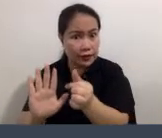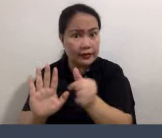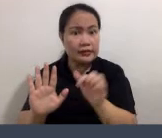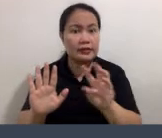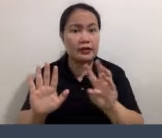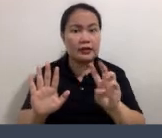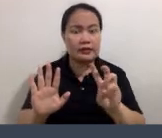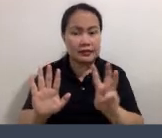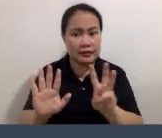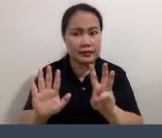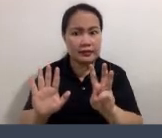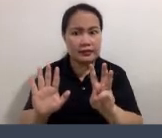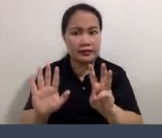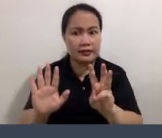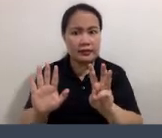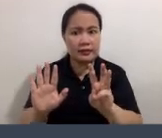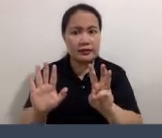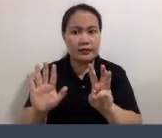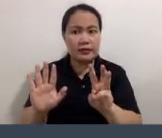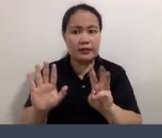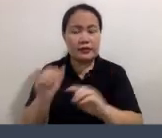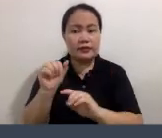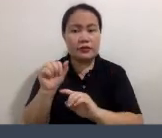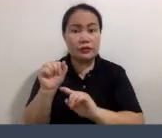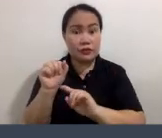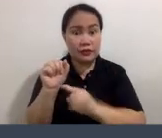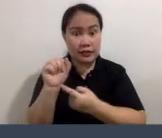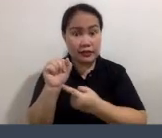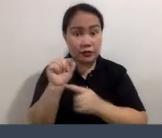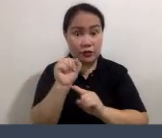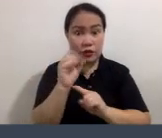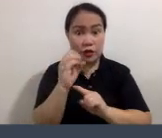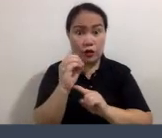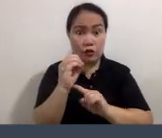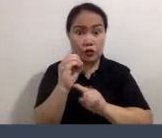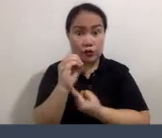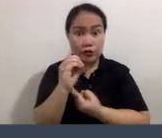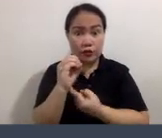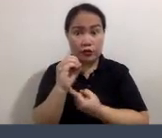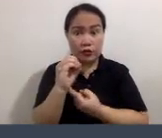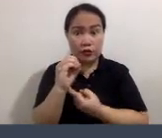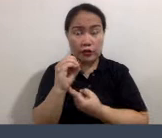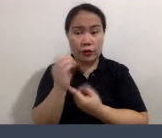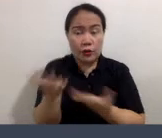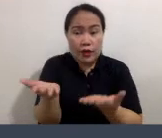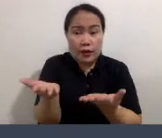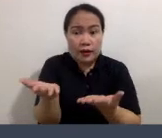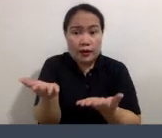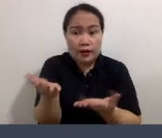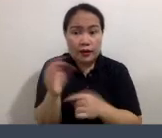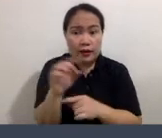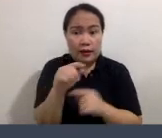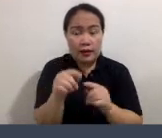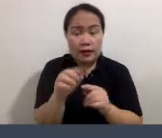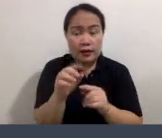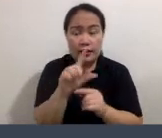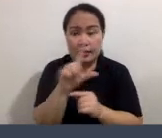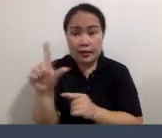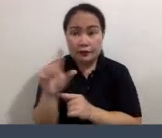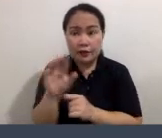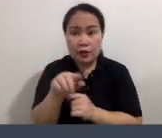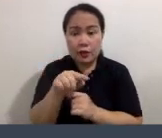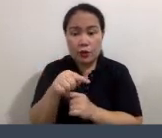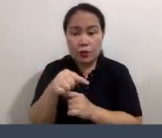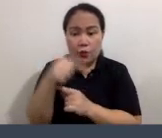positive 6. Okay? So, let us solve. So, starts with the origin since we have negative 5 going to the left.